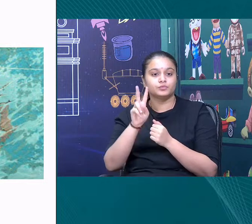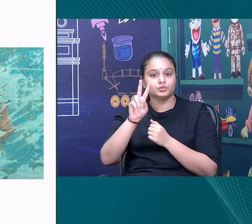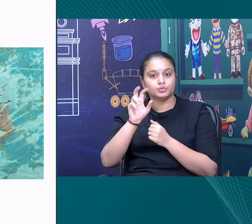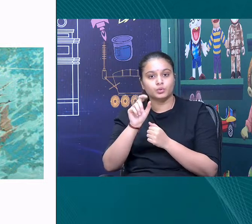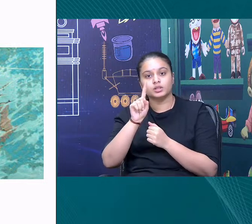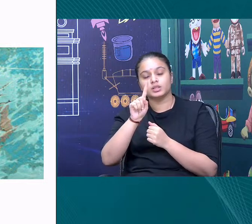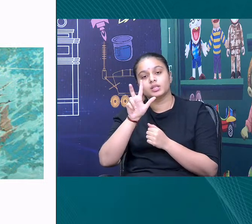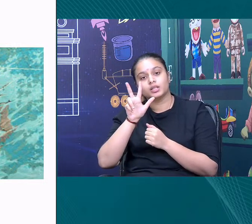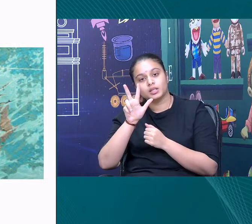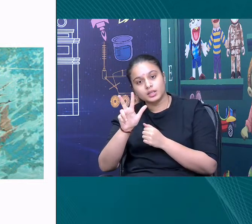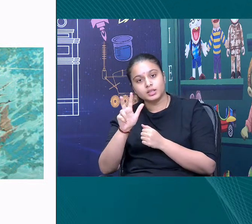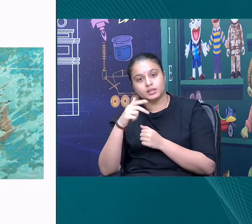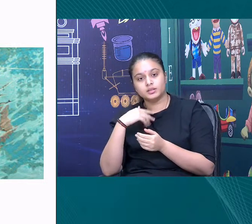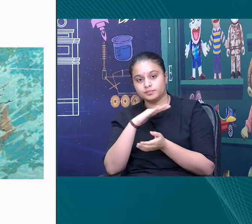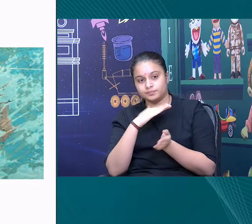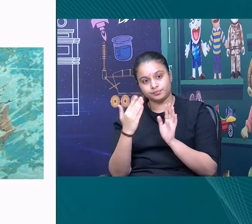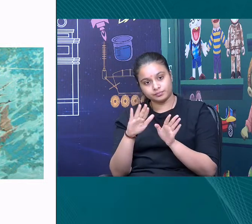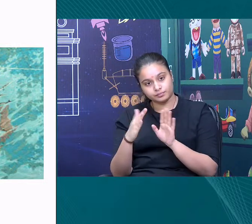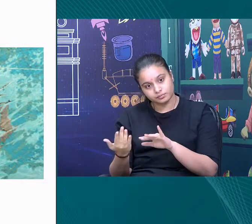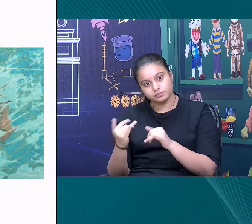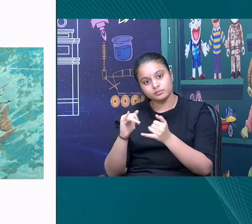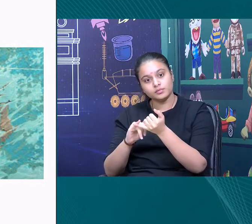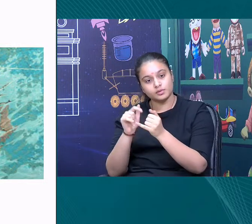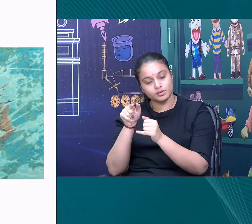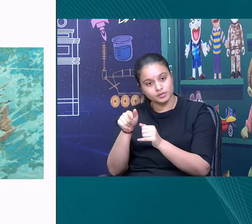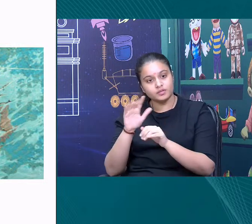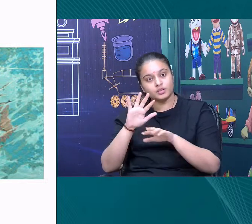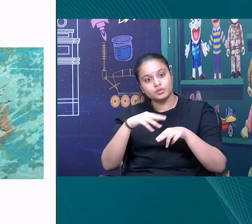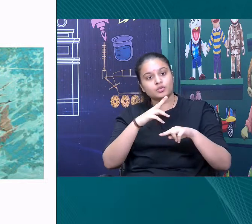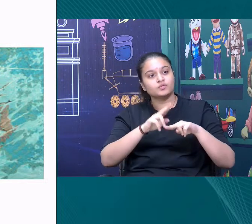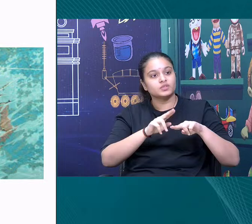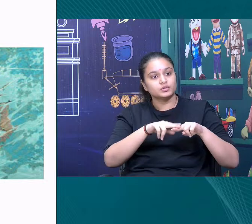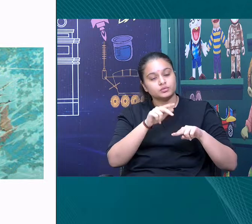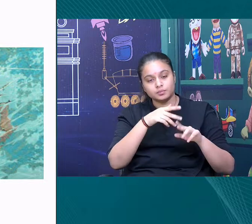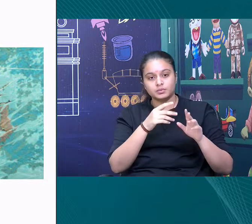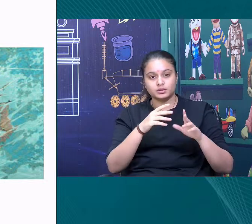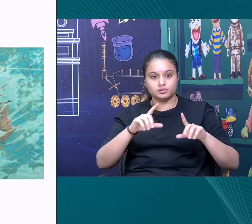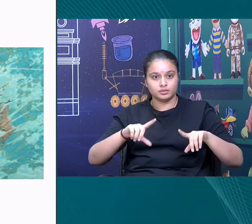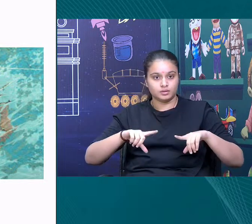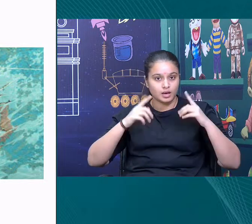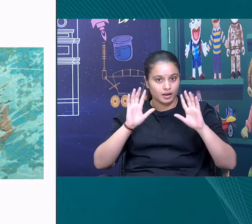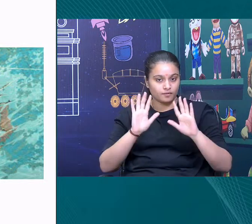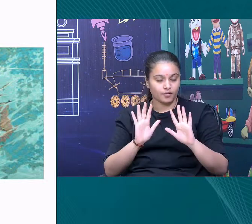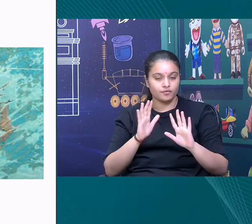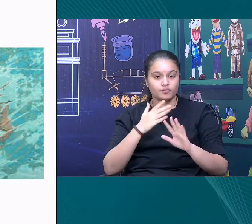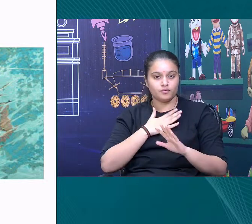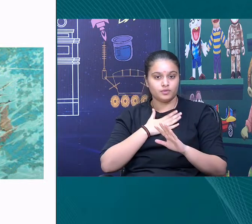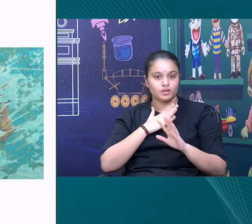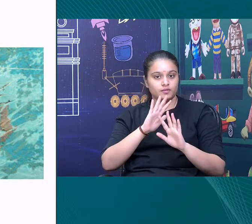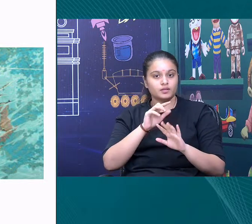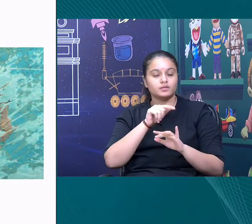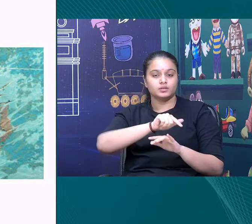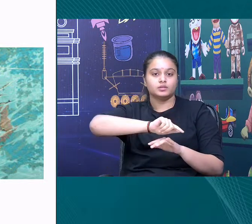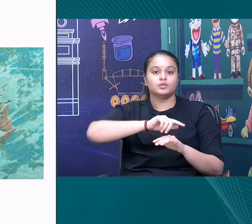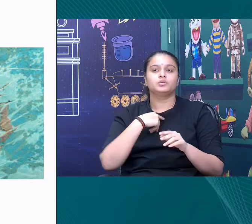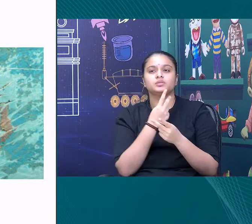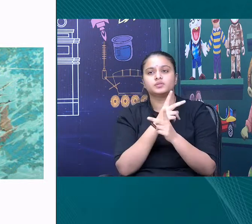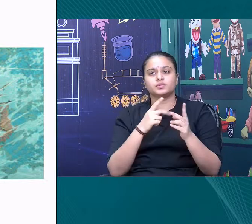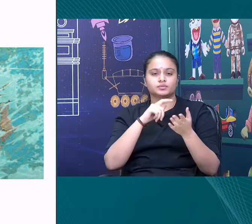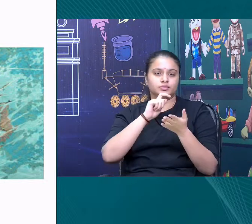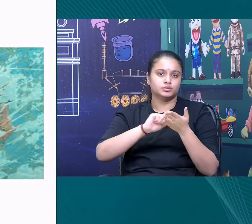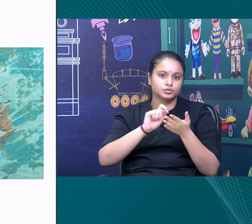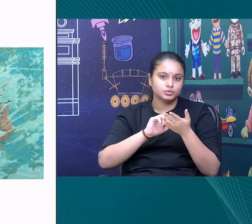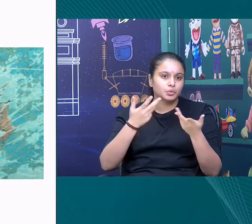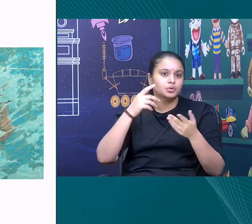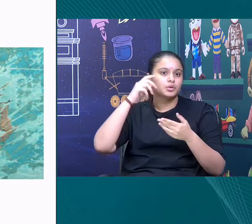but Mr. Kanga survives, and he is still writing, he is still making films, and both of them proved to be mutual